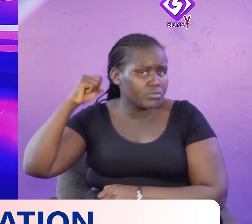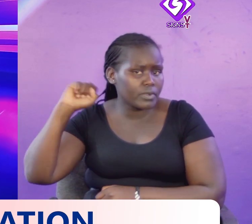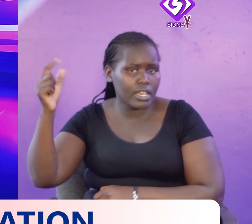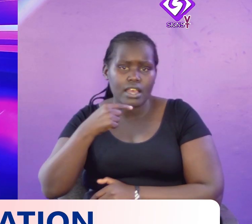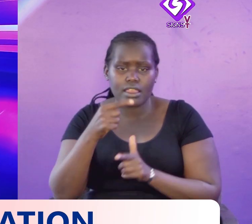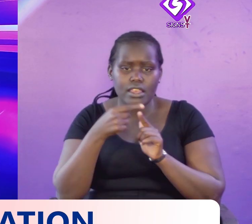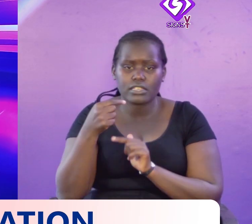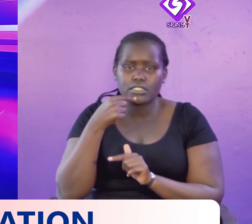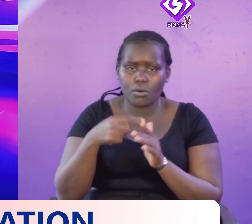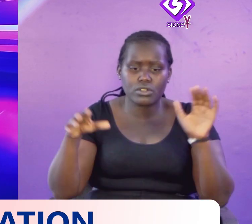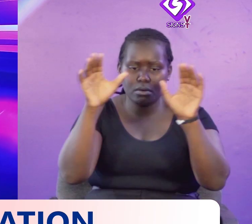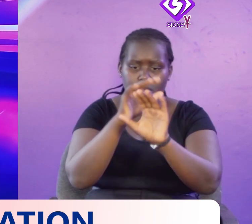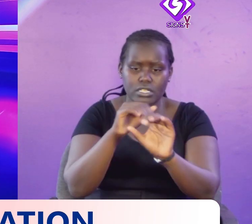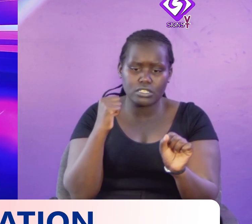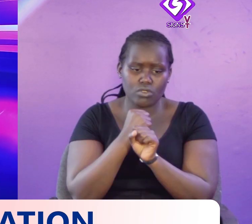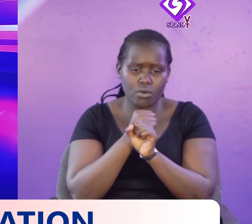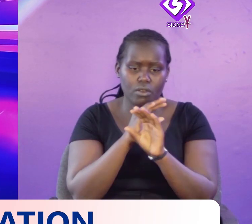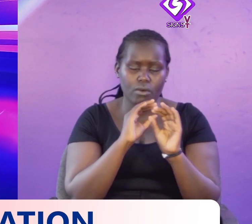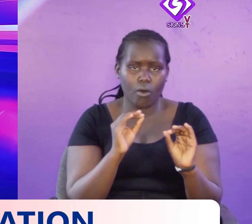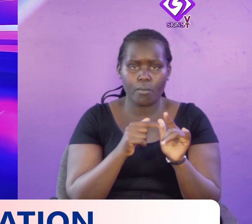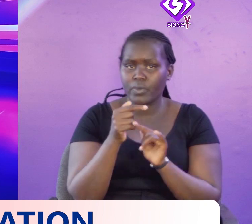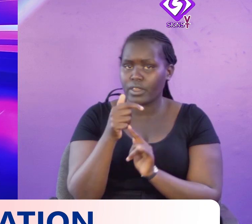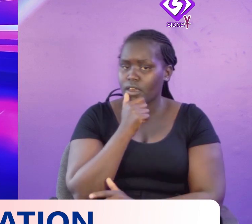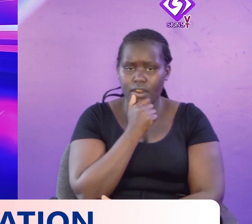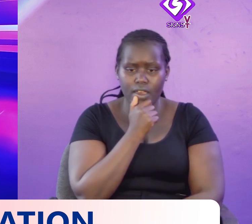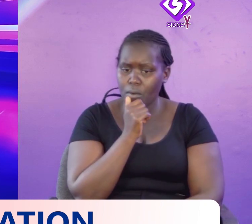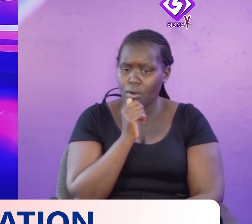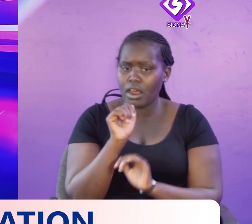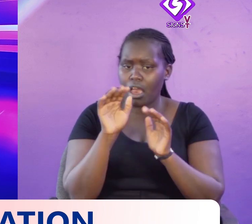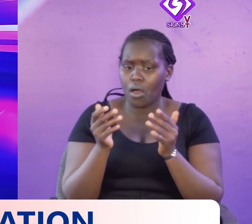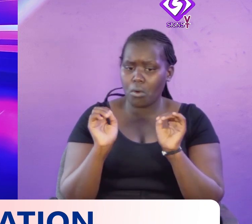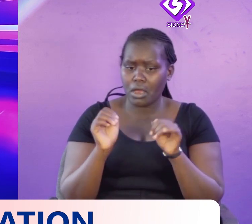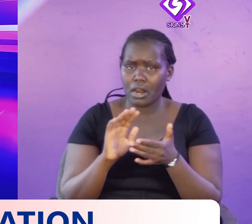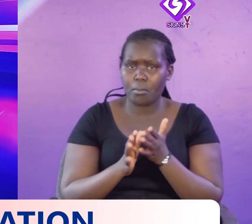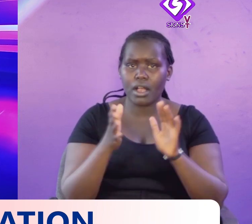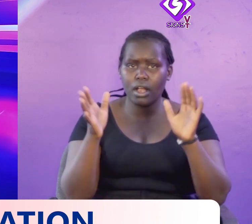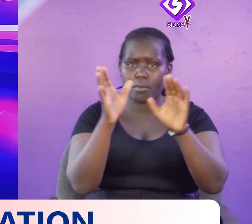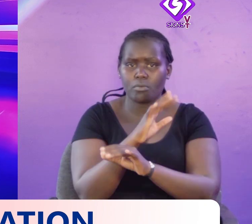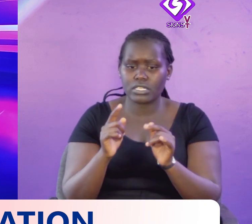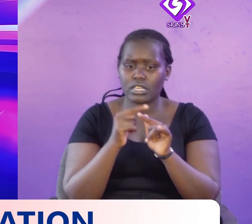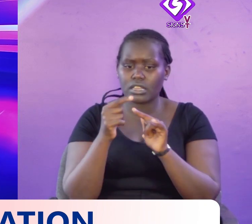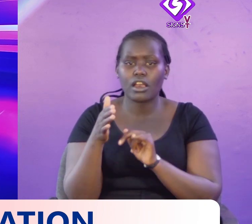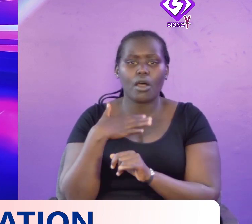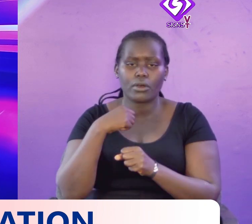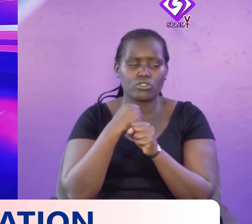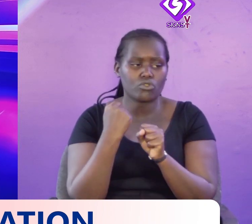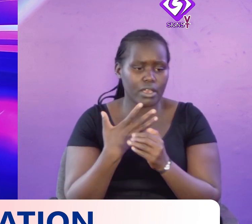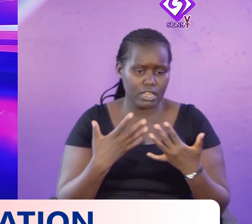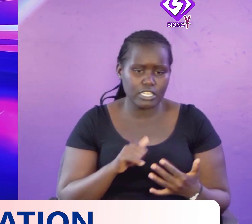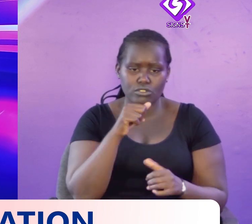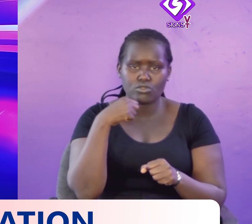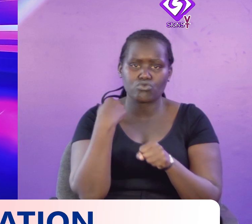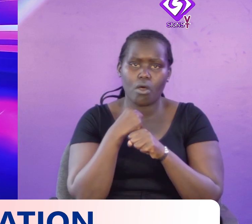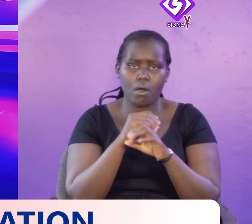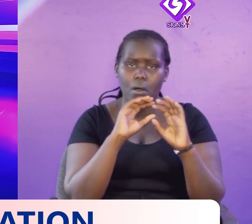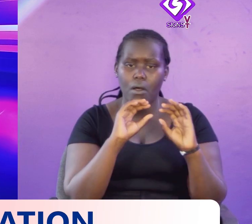performing. Because I wondered, how can I be a president and I deliberately want to make things not work?